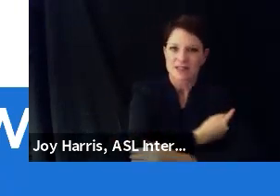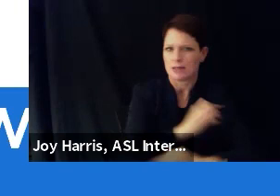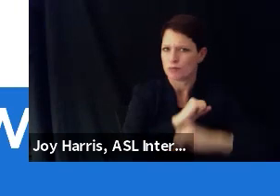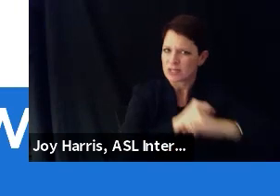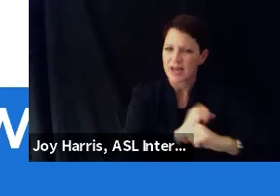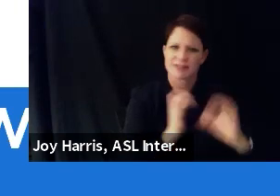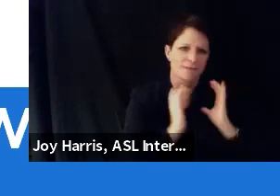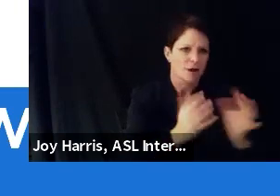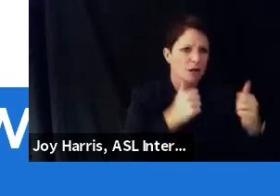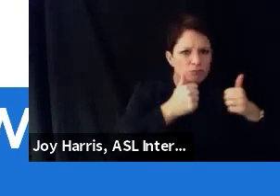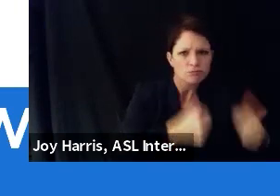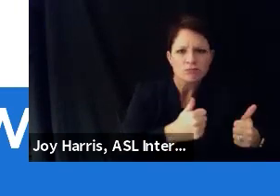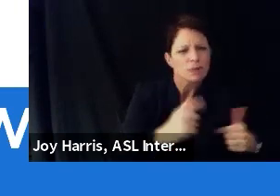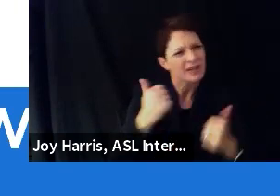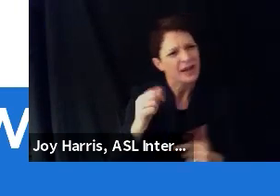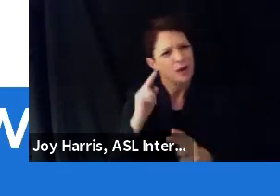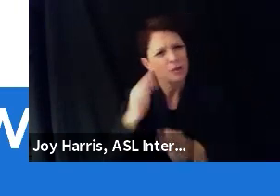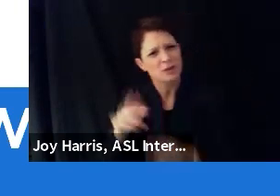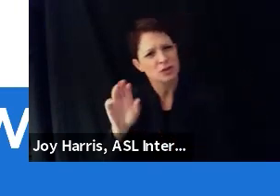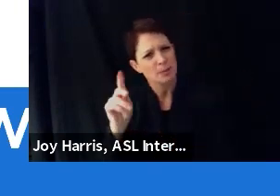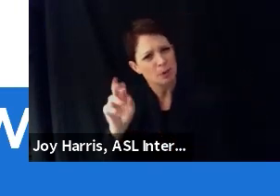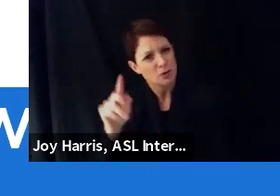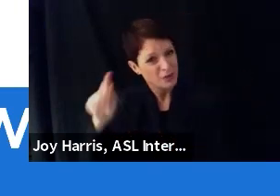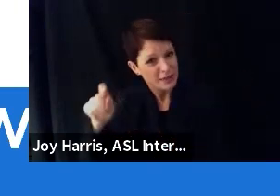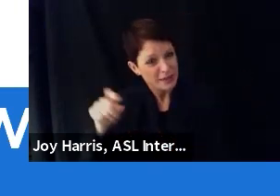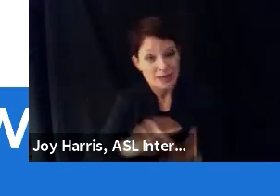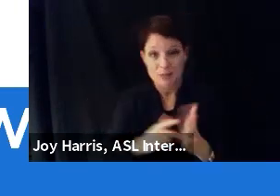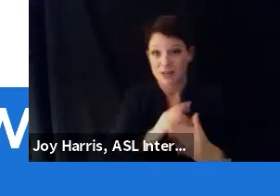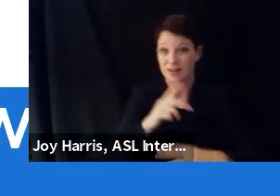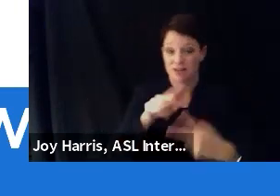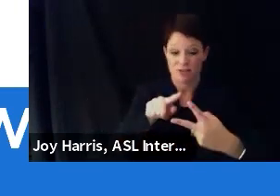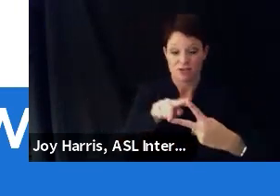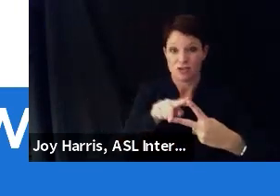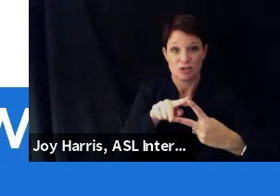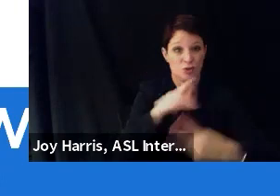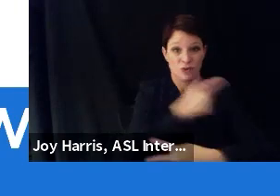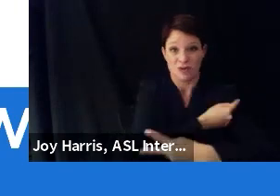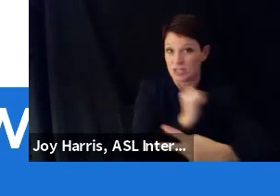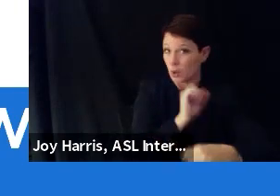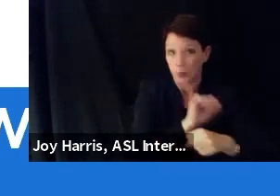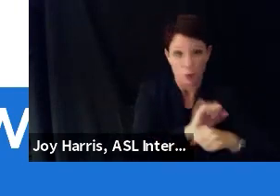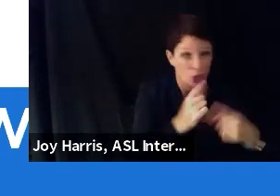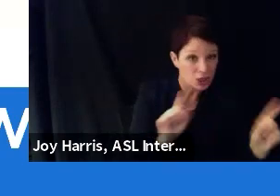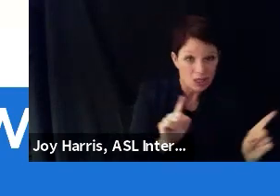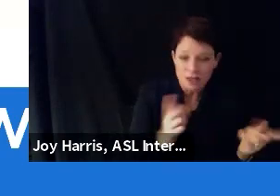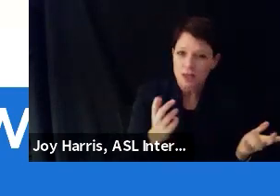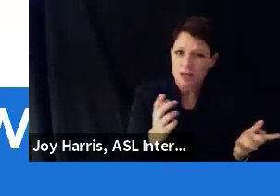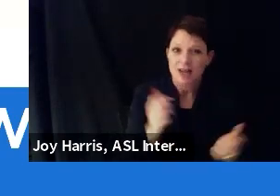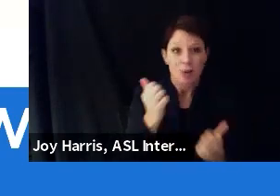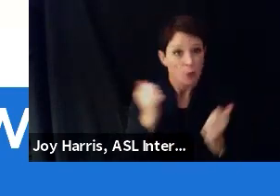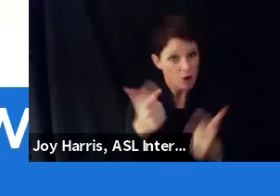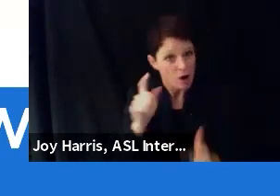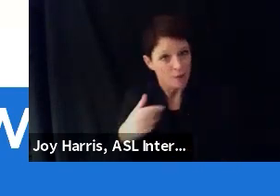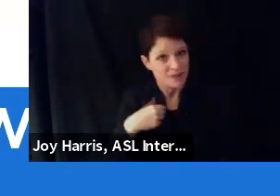vaccines are. Does this mean that the vaccine won't work without a booster? Does everyone need to get